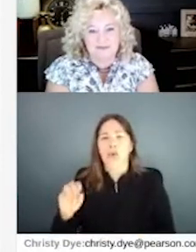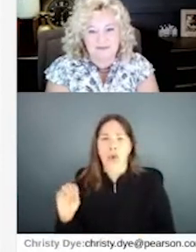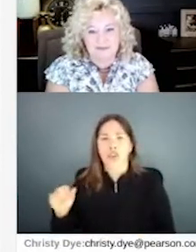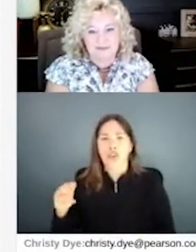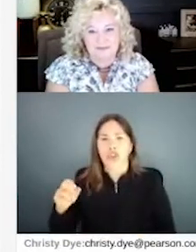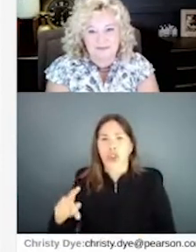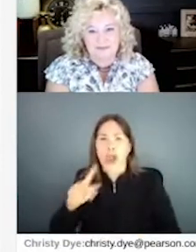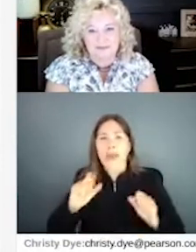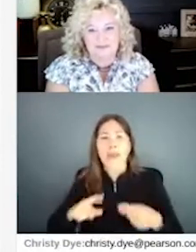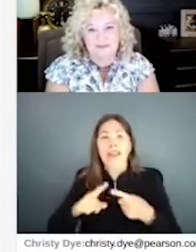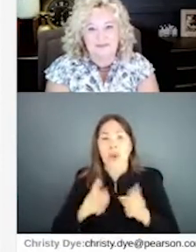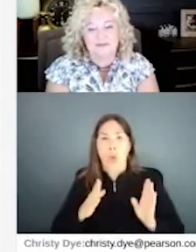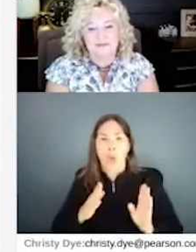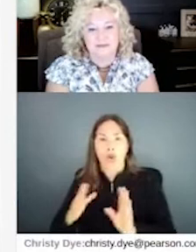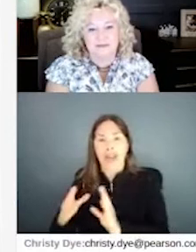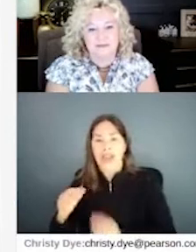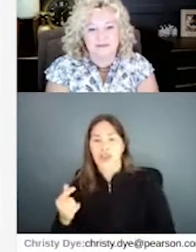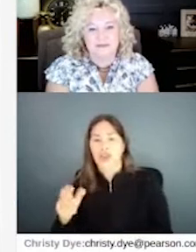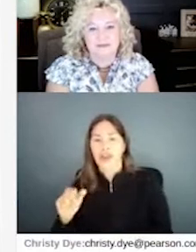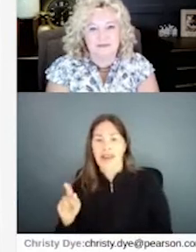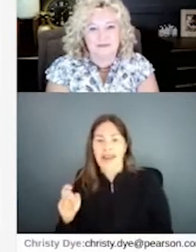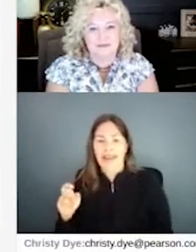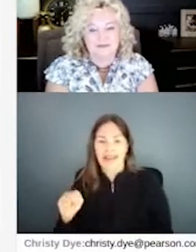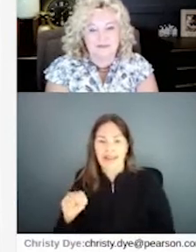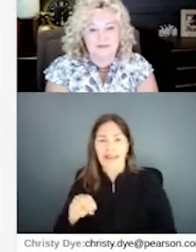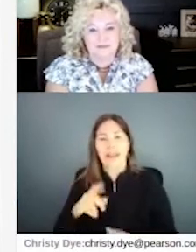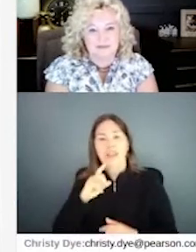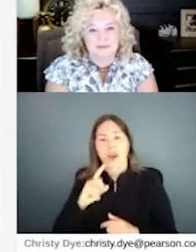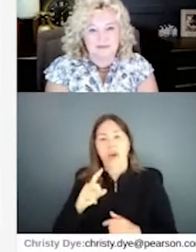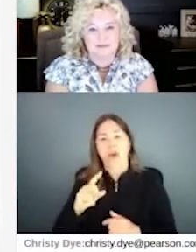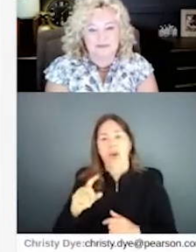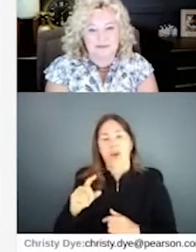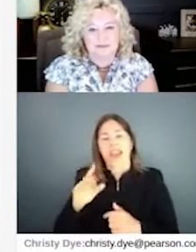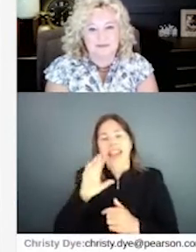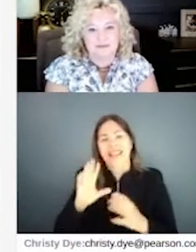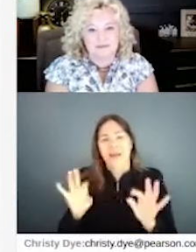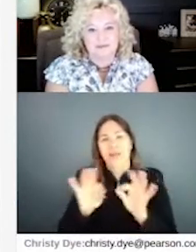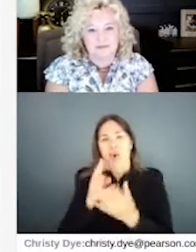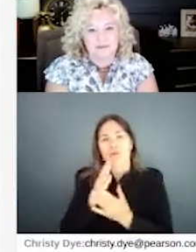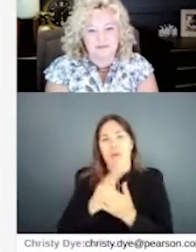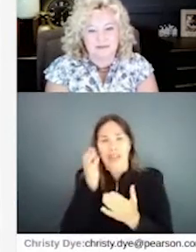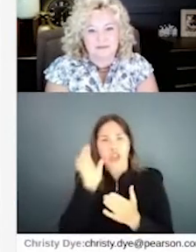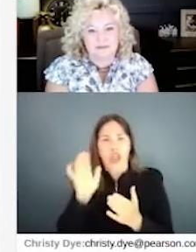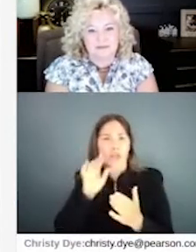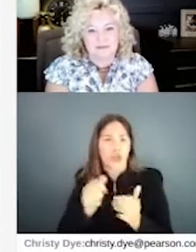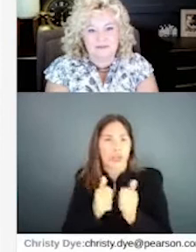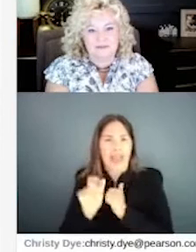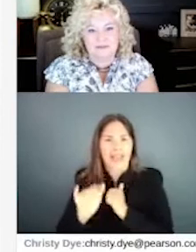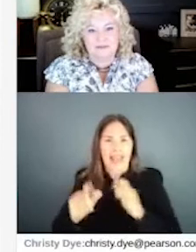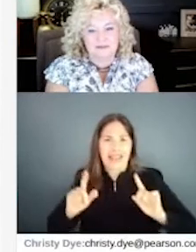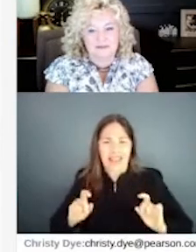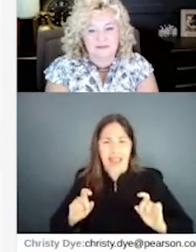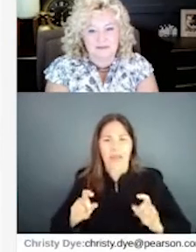to organize gradients. So we've added that here. It's an important concept that someone who's passing this exam should be familiar with, right? It fits